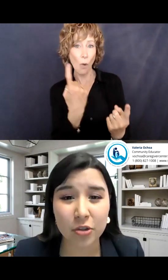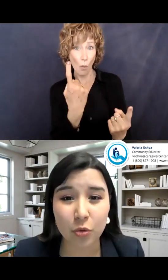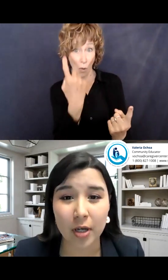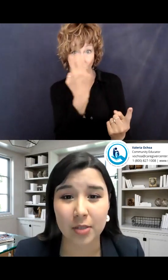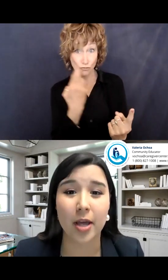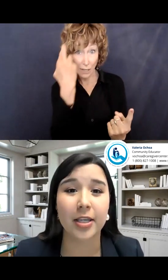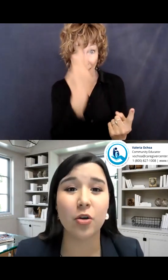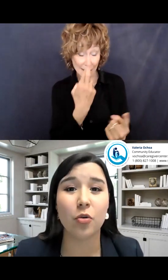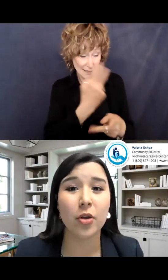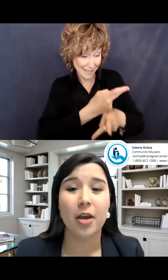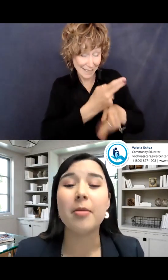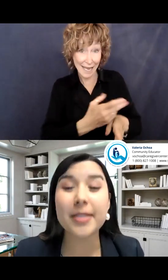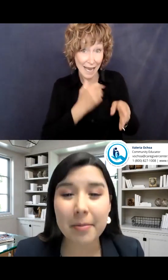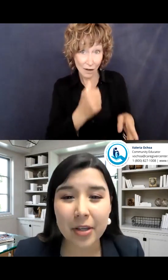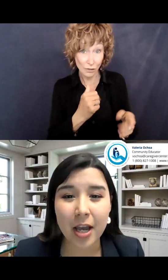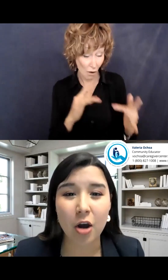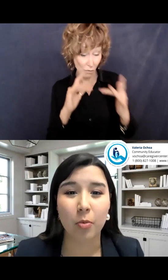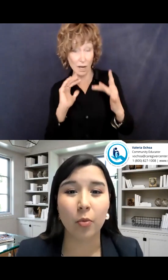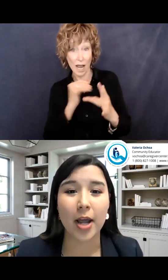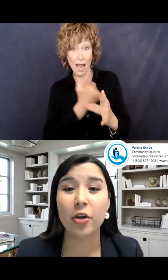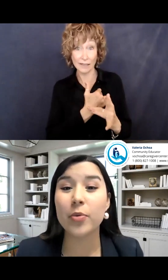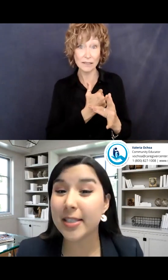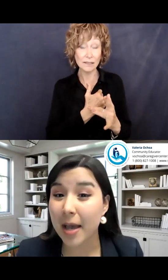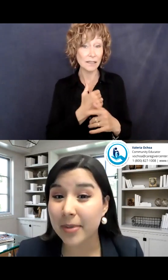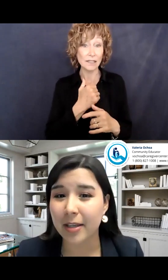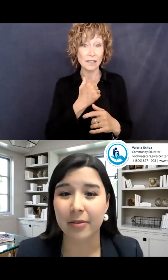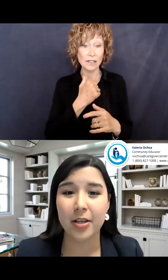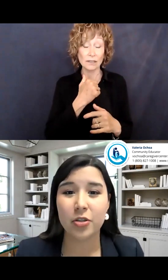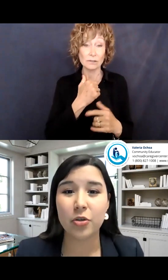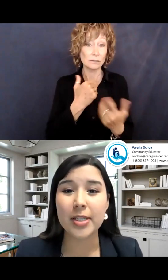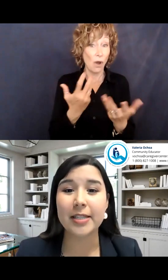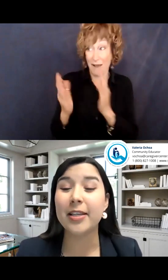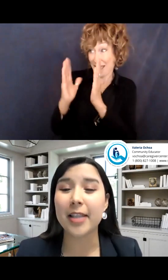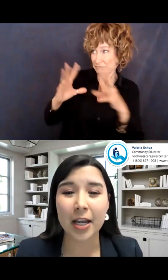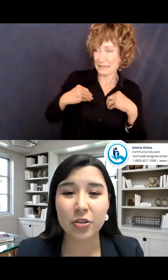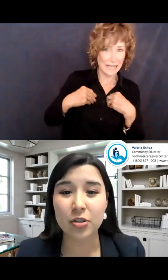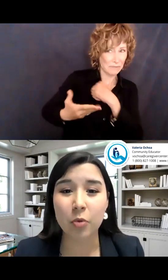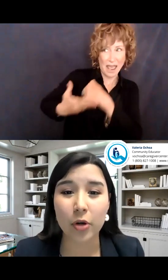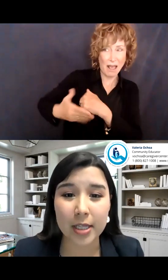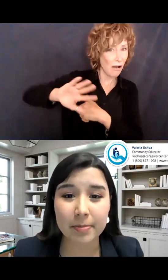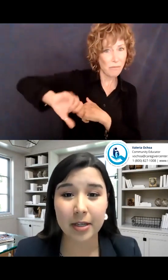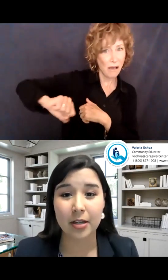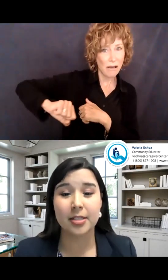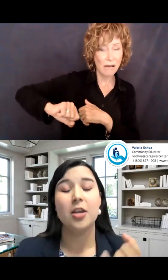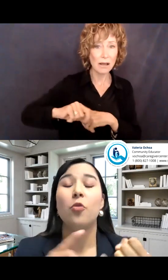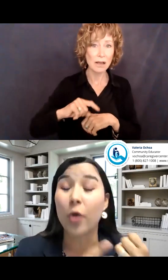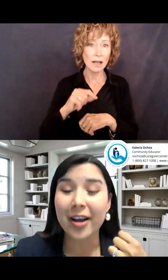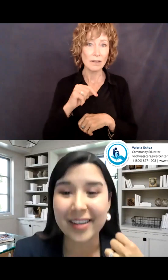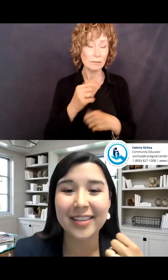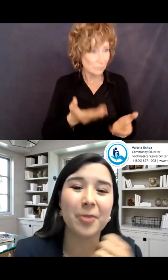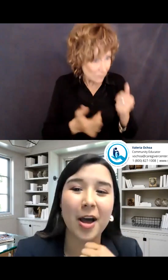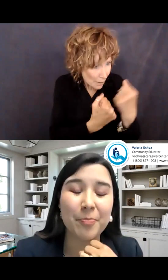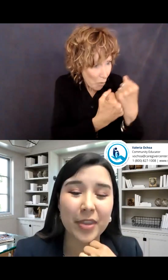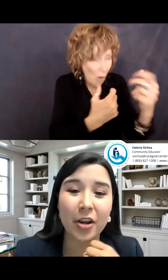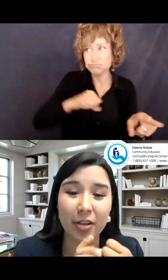reach out to us, why they don't accept the help, or why they're receptive to receiving that extra support is because,